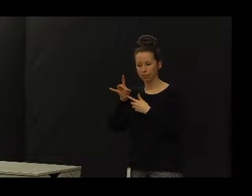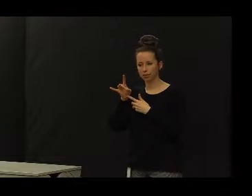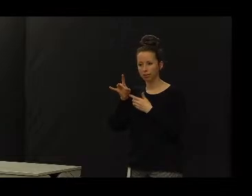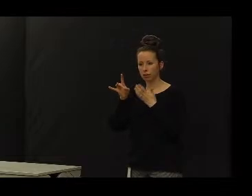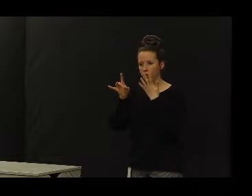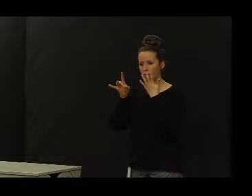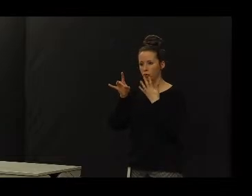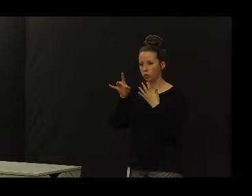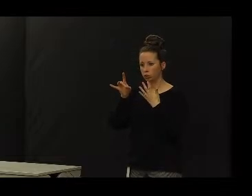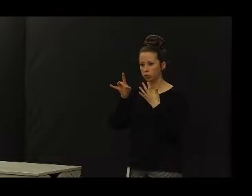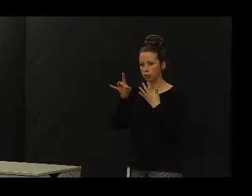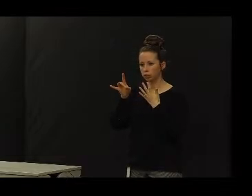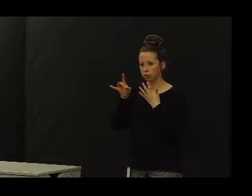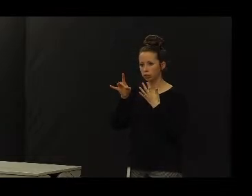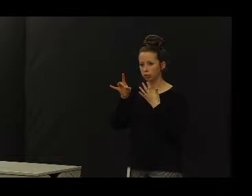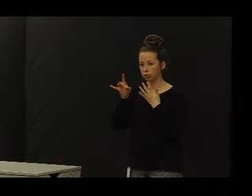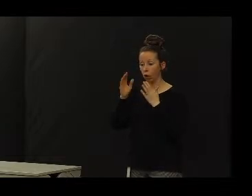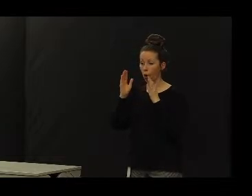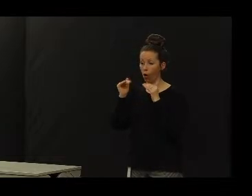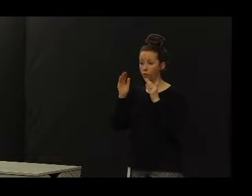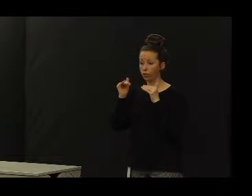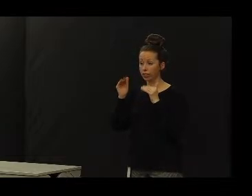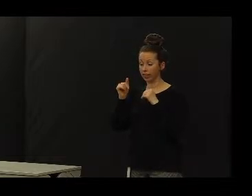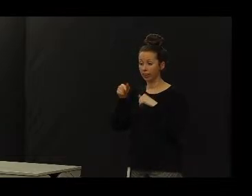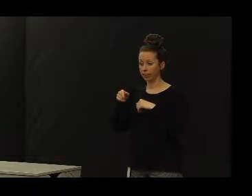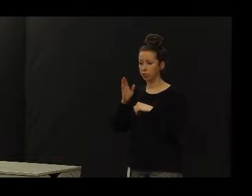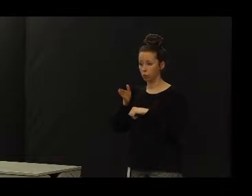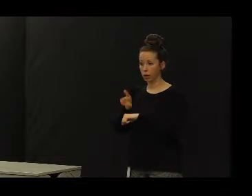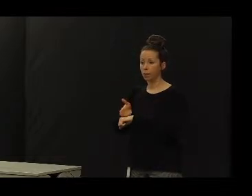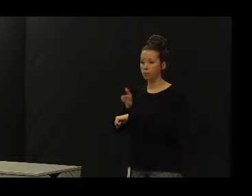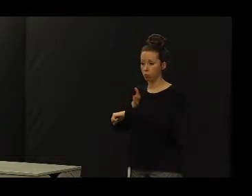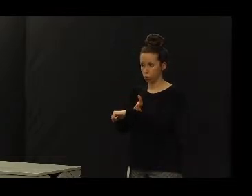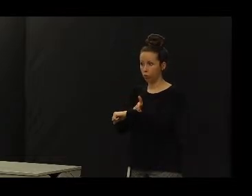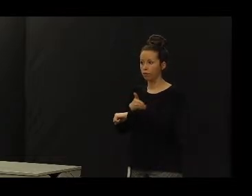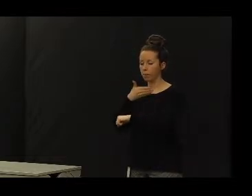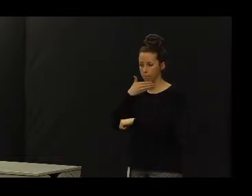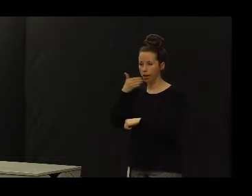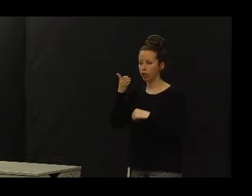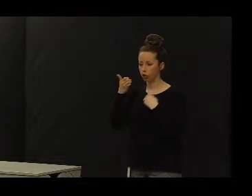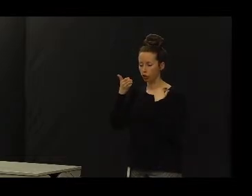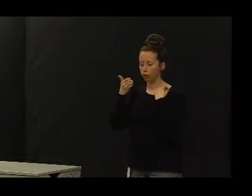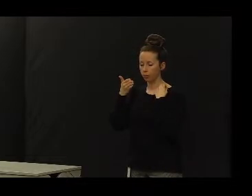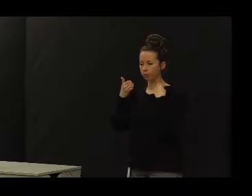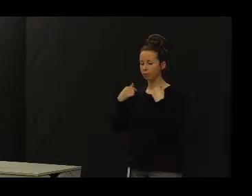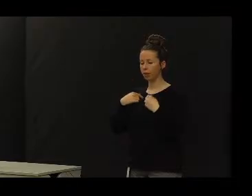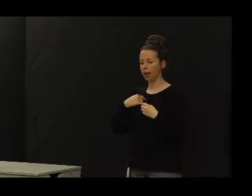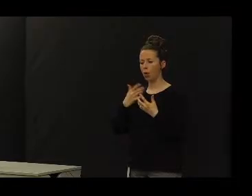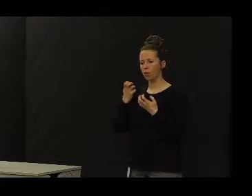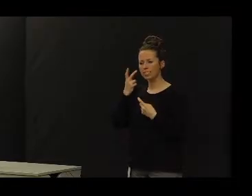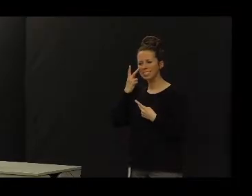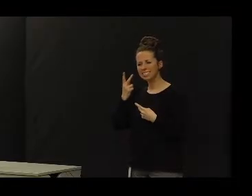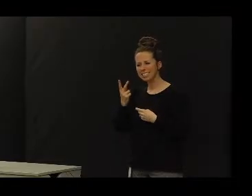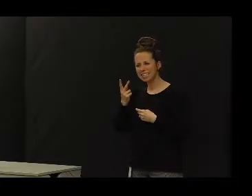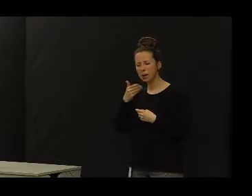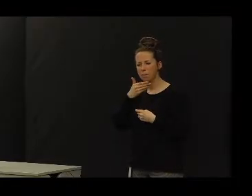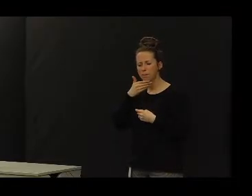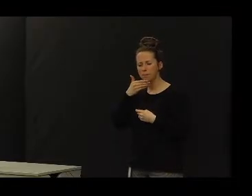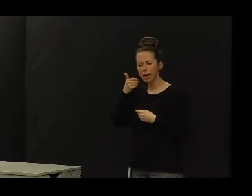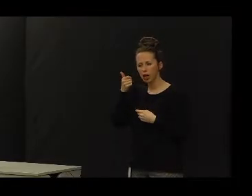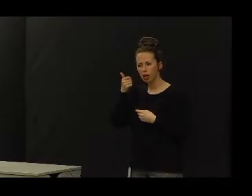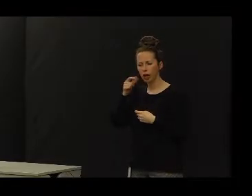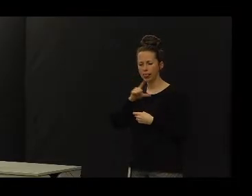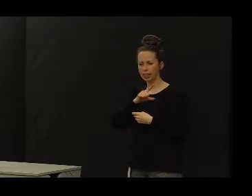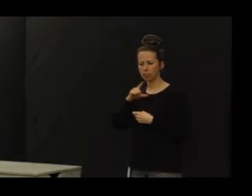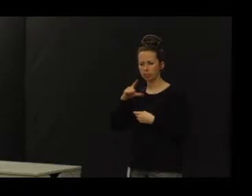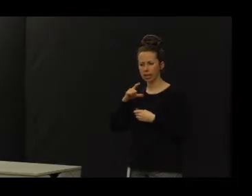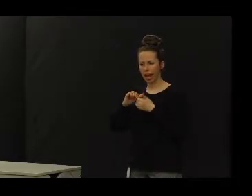Hopefully, this does improve and get better. I would like to see a little bit better legislation